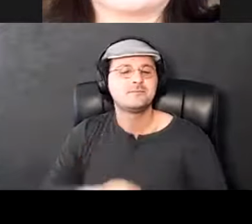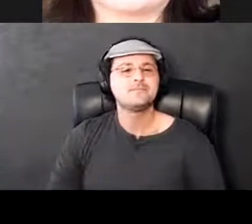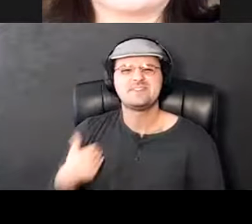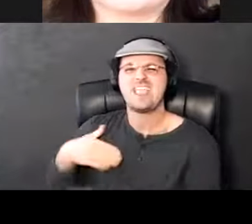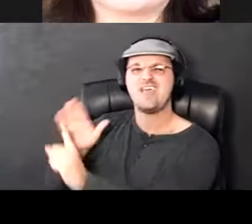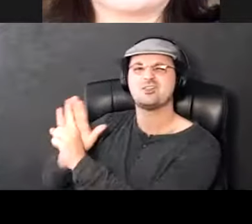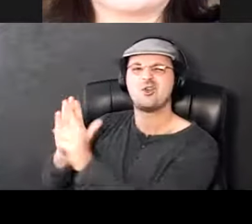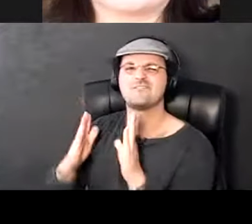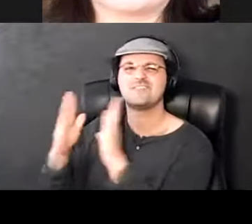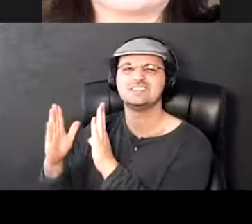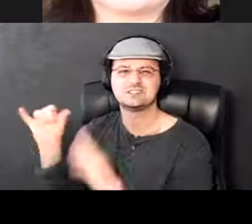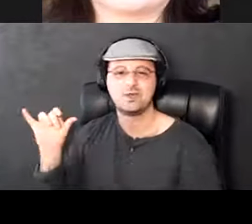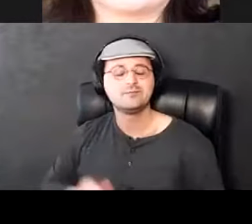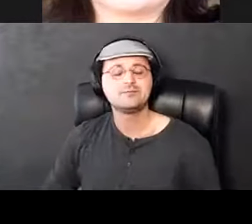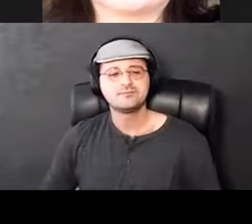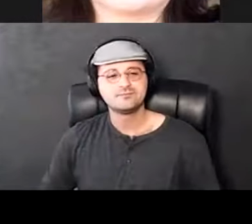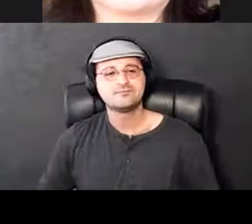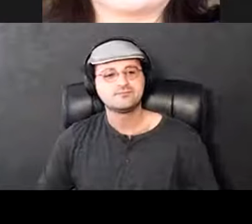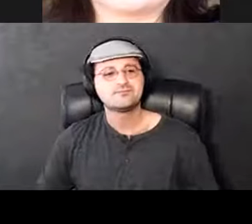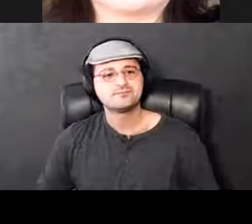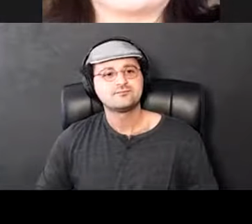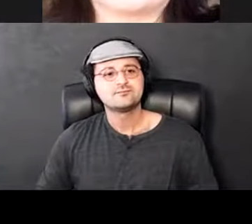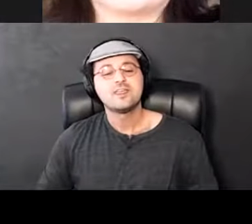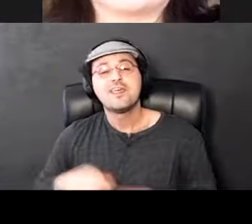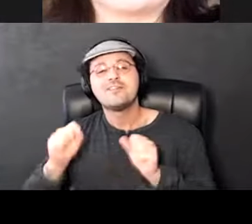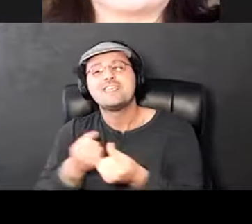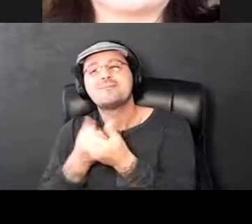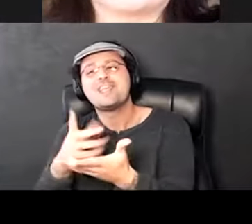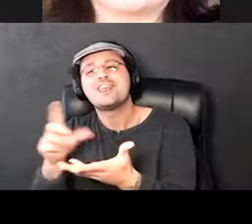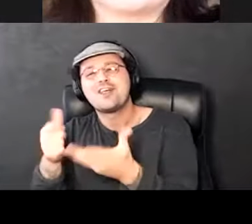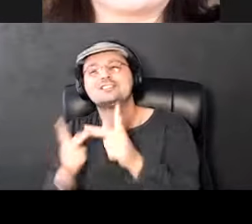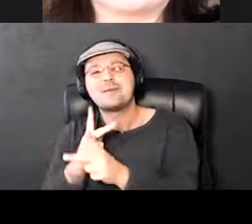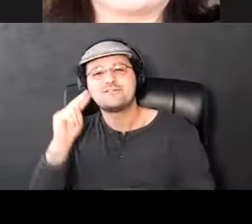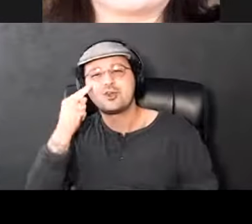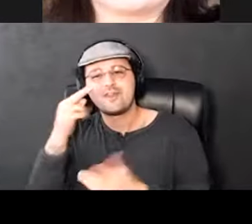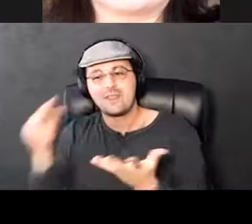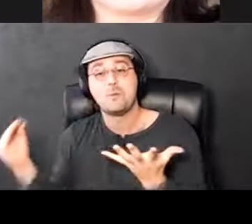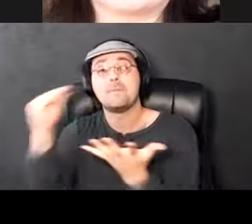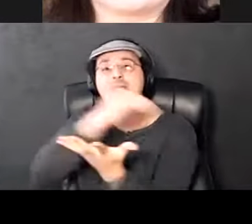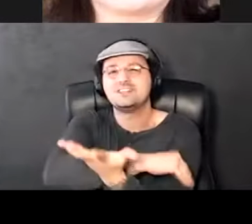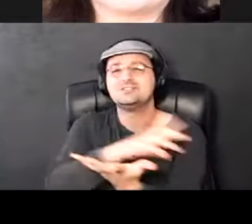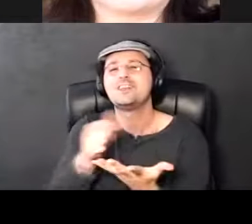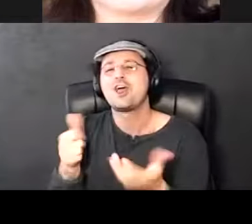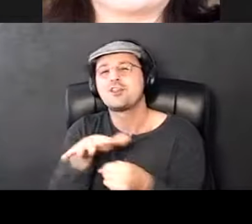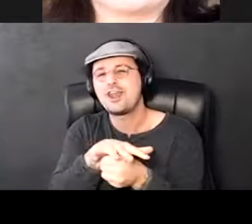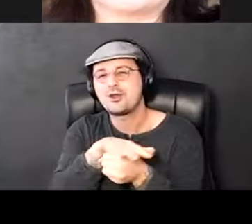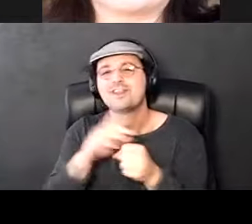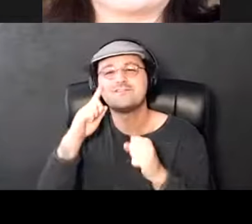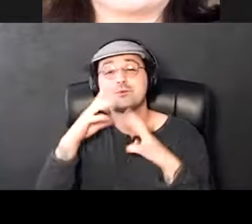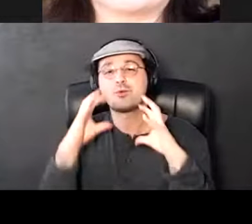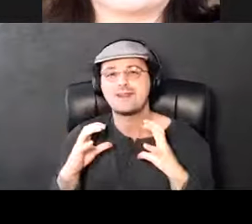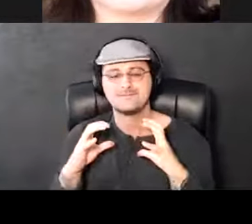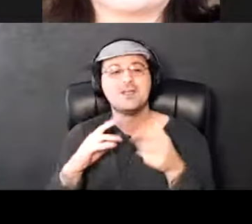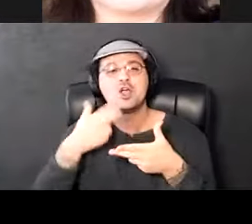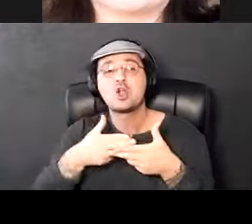And they can also make a different kind of neuron that migrates to a different place in the brain, called olfactory